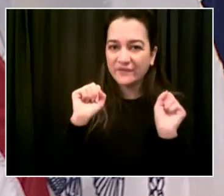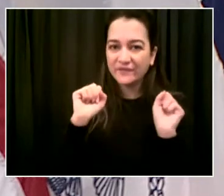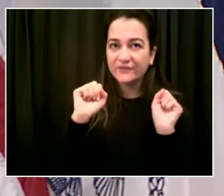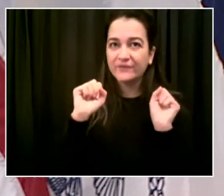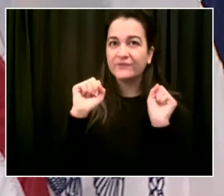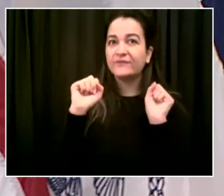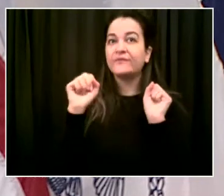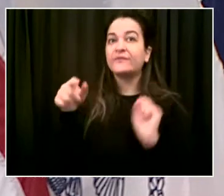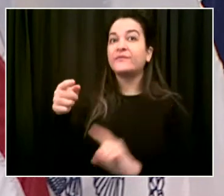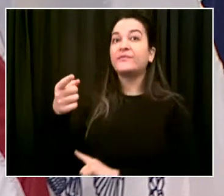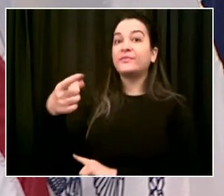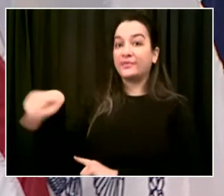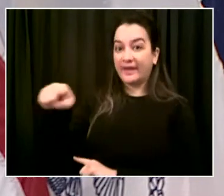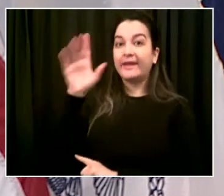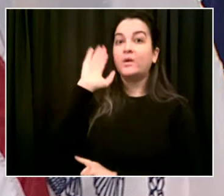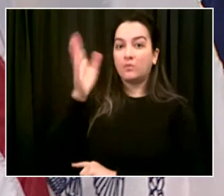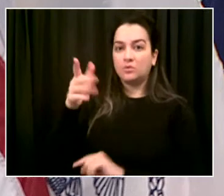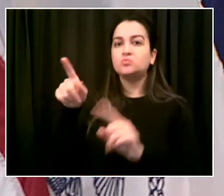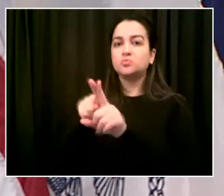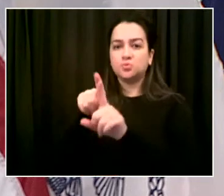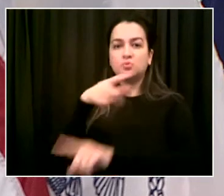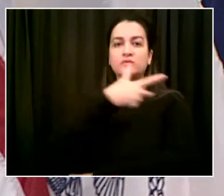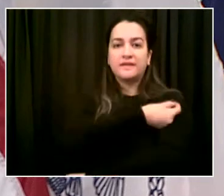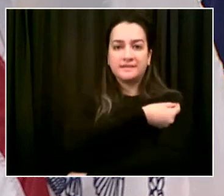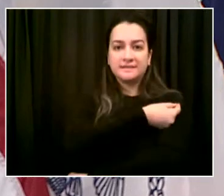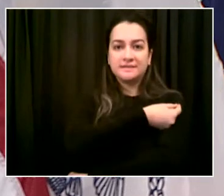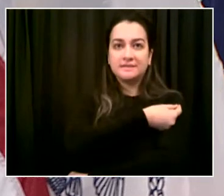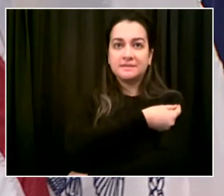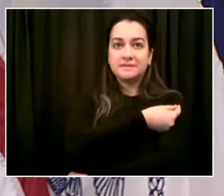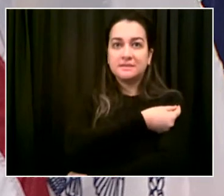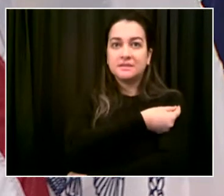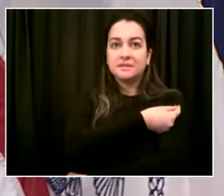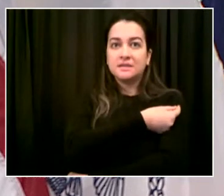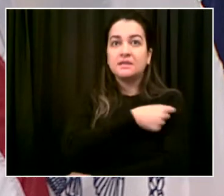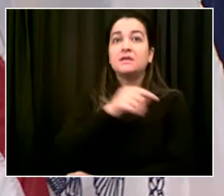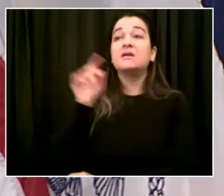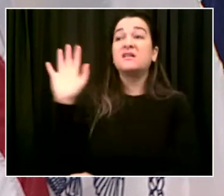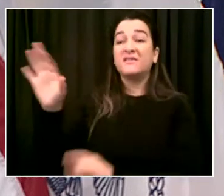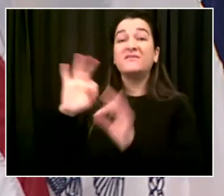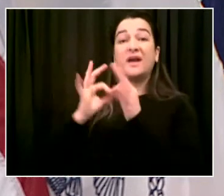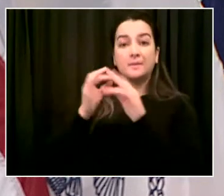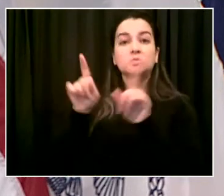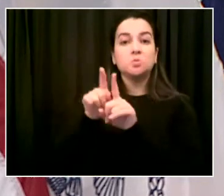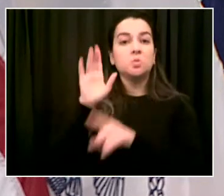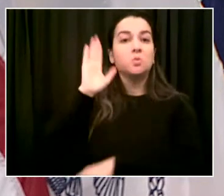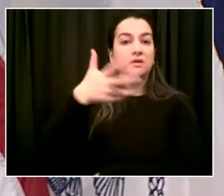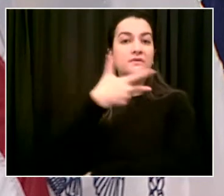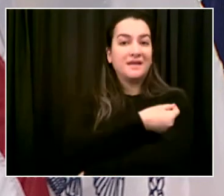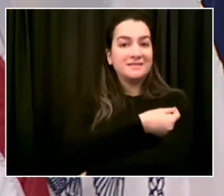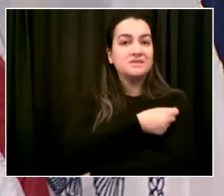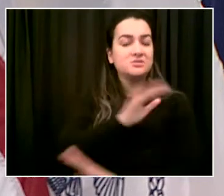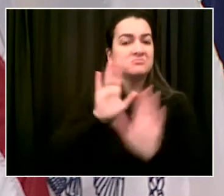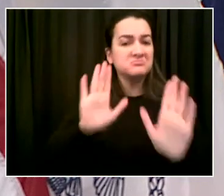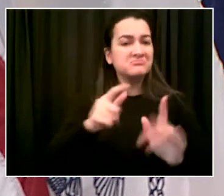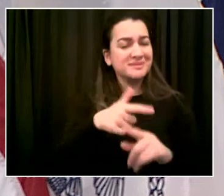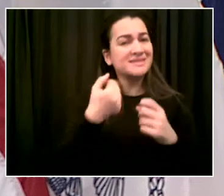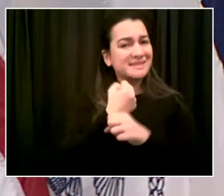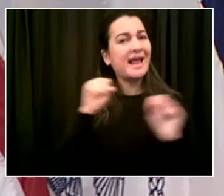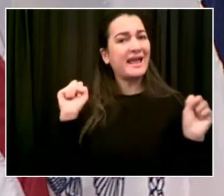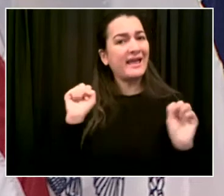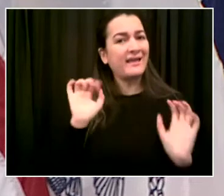vaccinated. All of that is clear. But I want to just tell you an easy story, and I say easy because it couldn't be